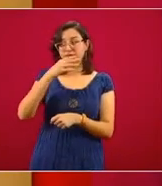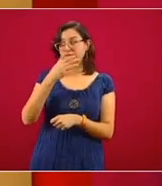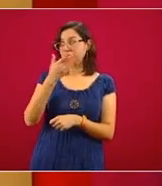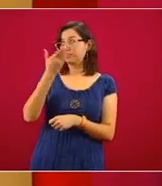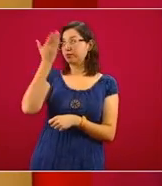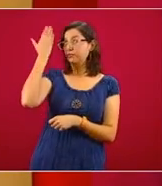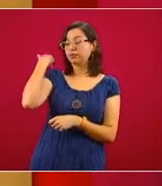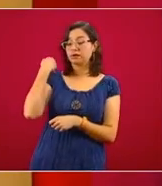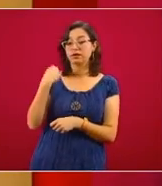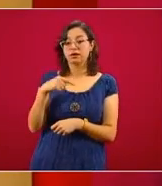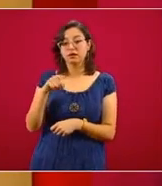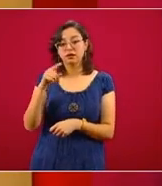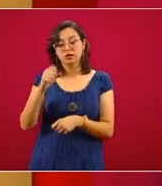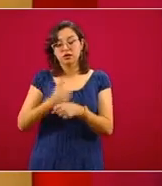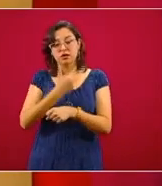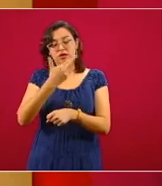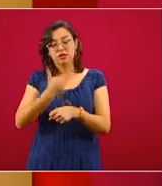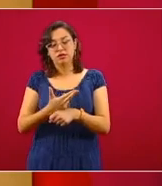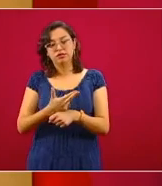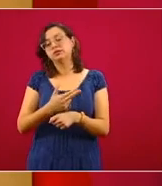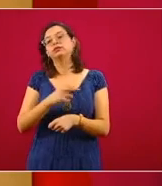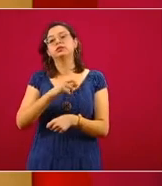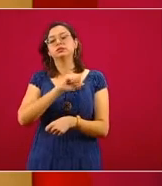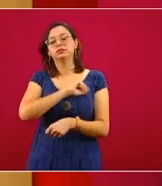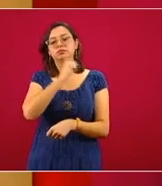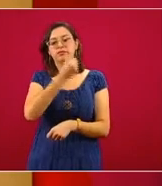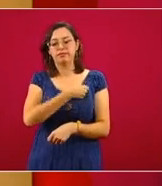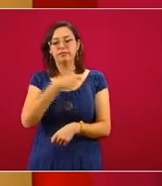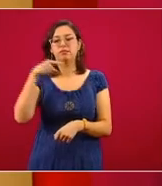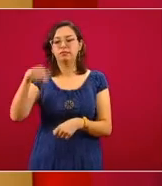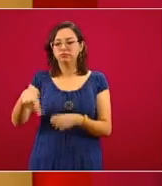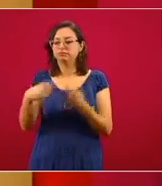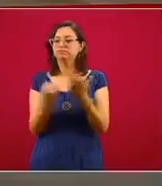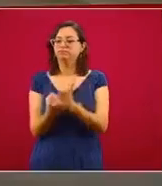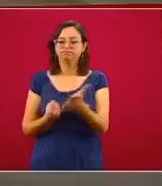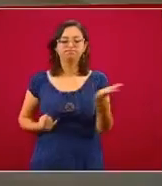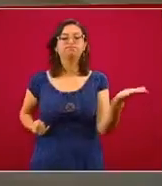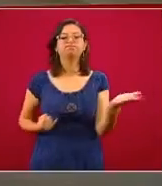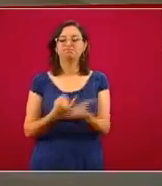remember that the General Education Council